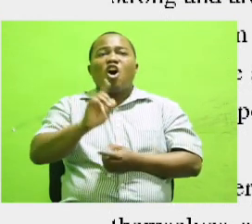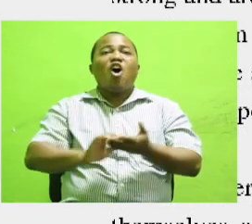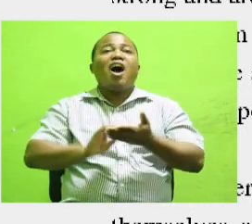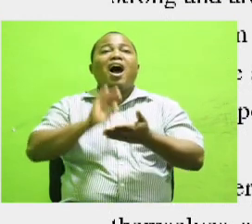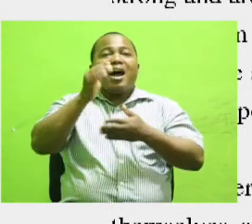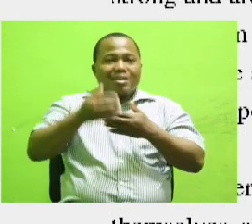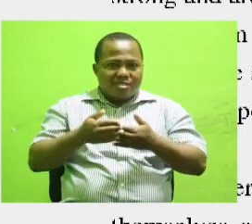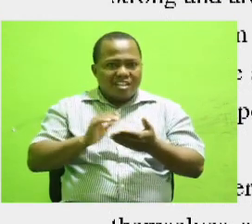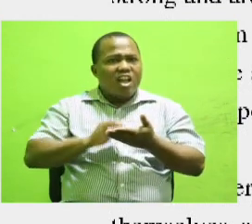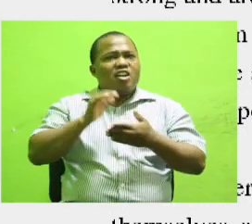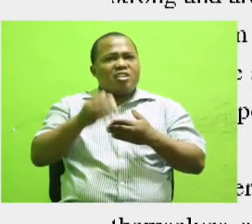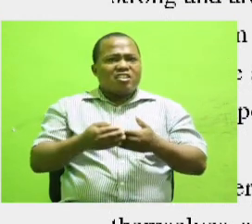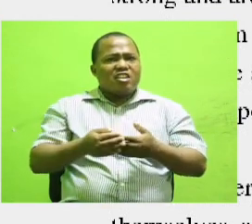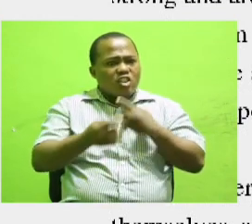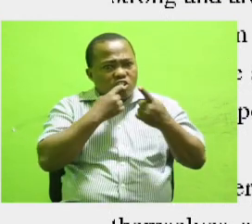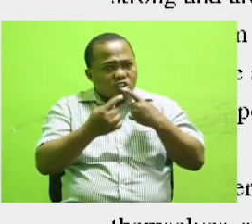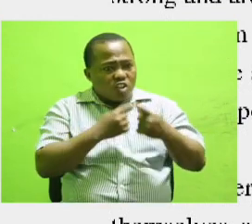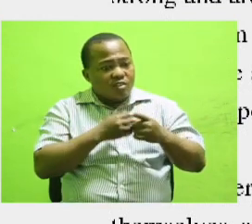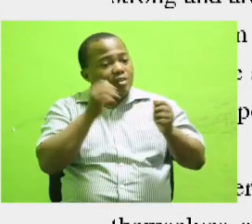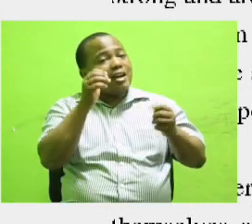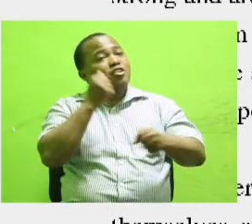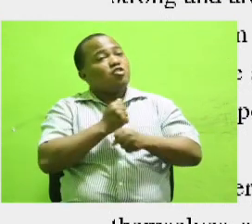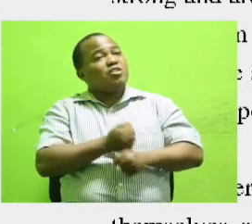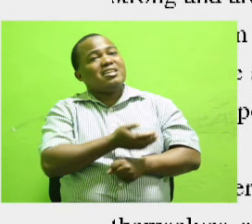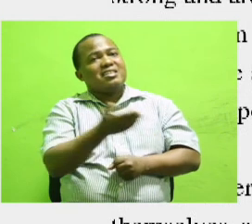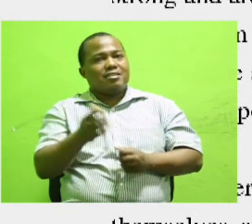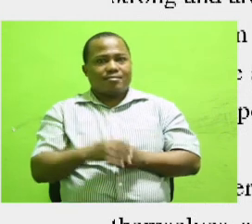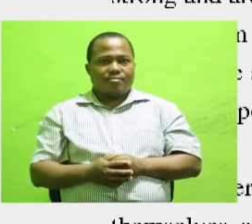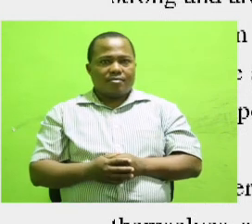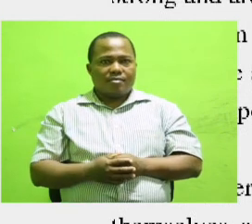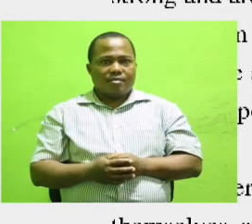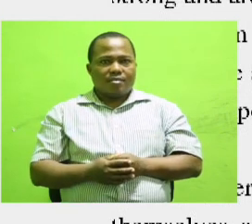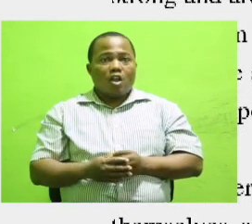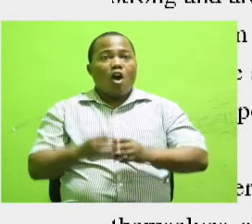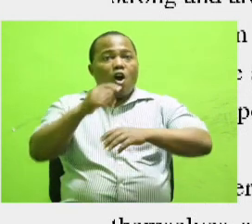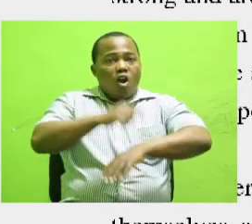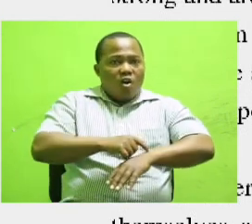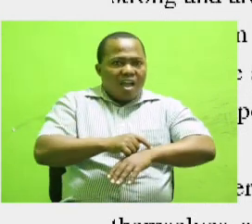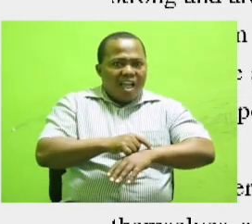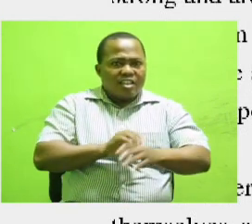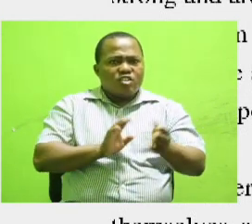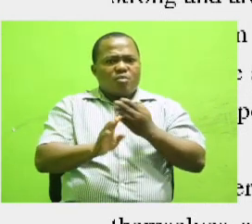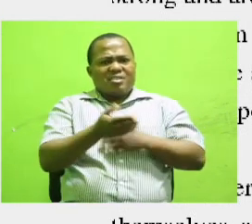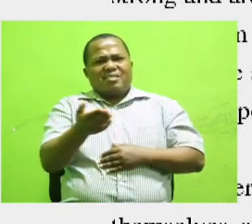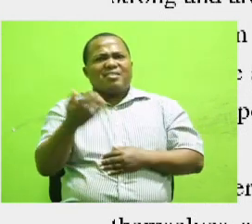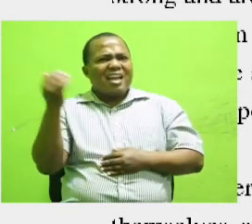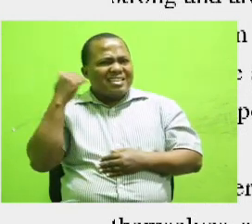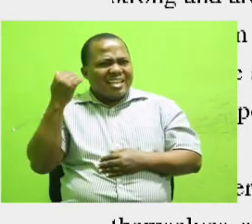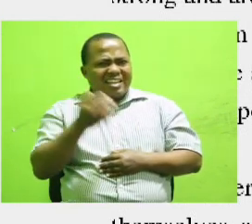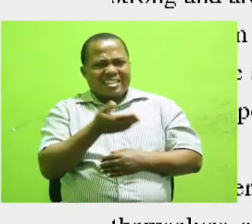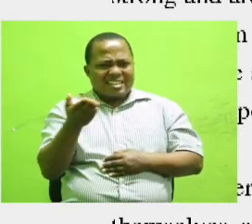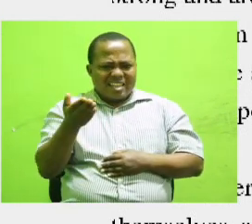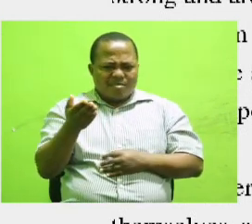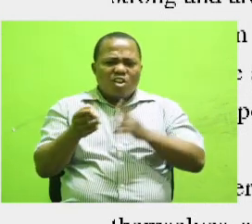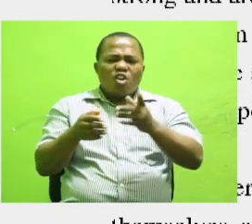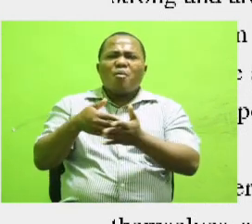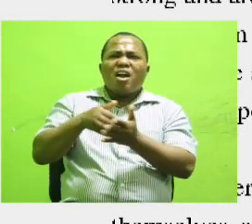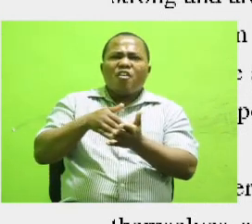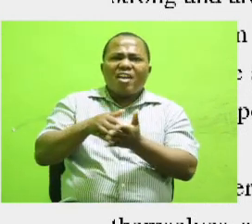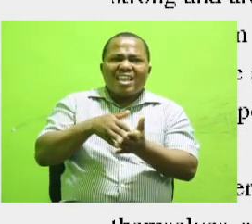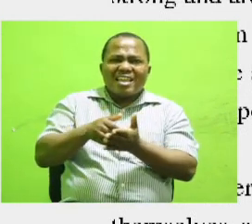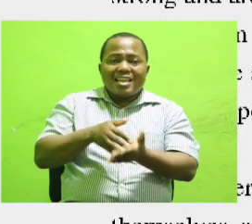do not stop them from doing these things. Once you stop them from doing these things by telling them that you're weak, you can't